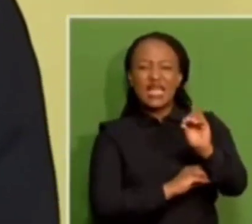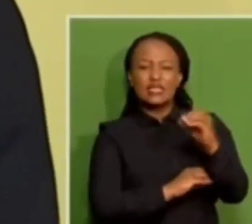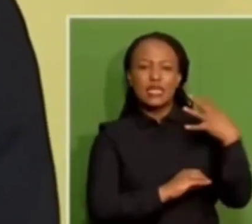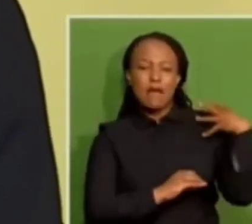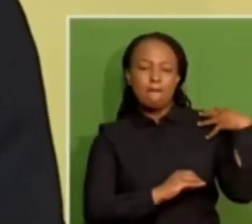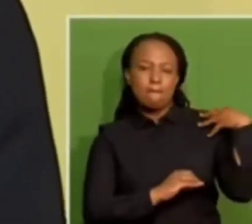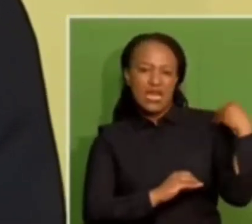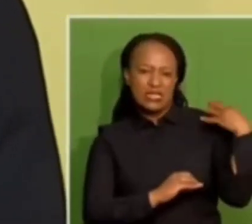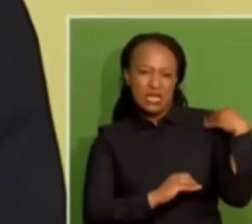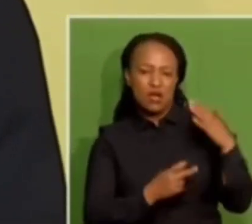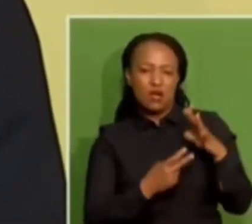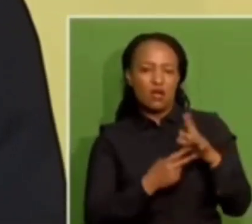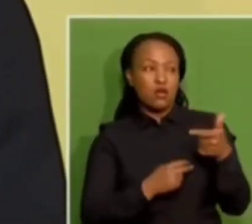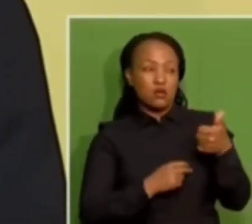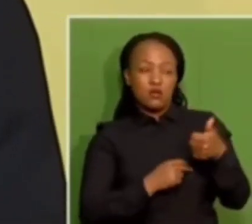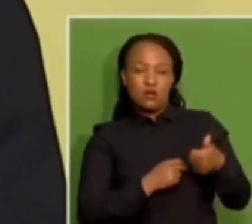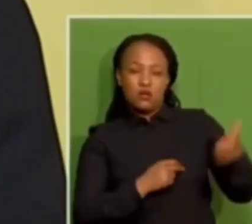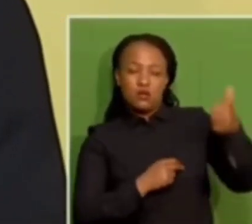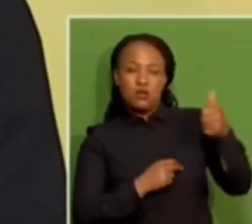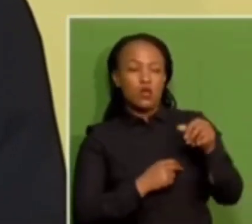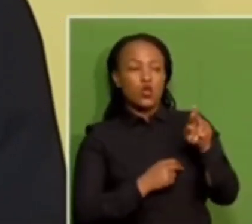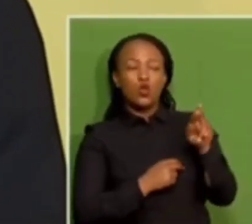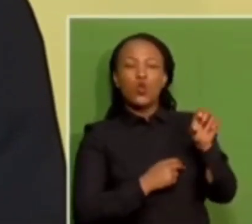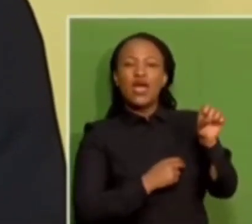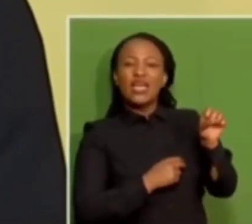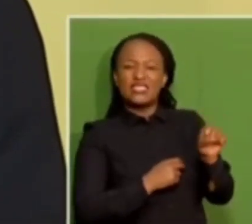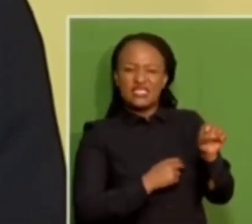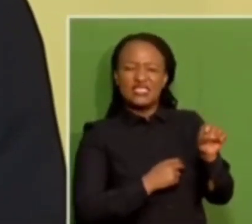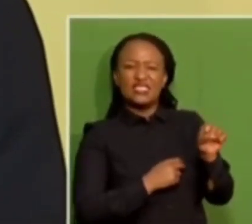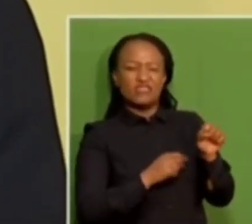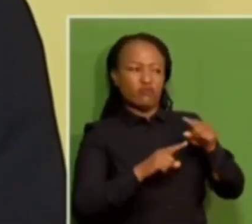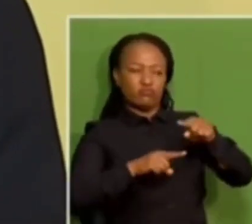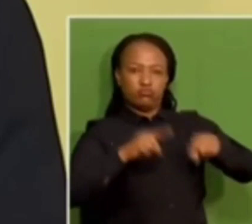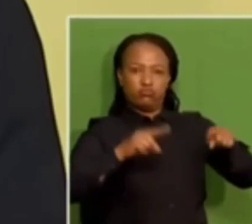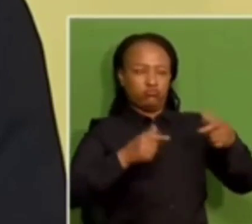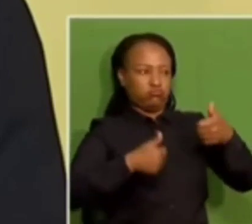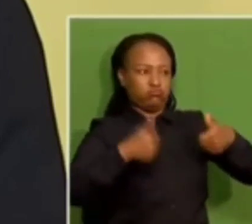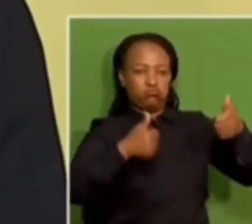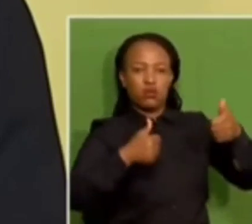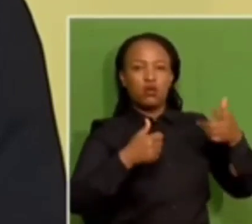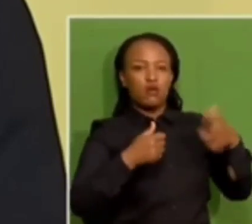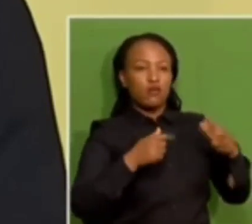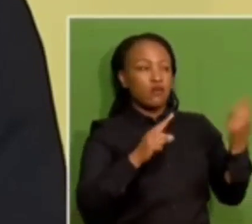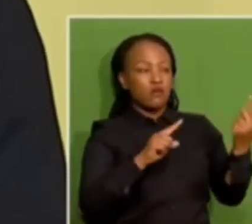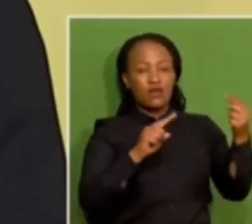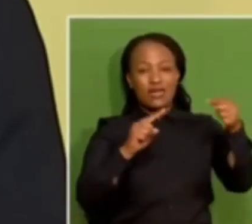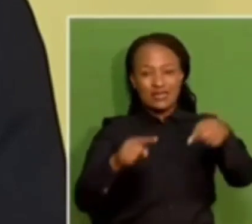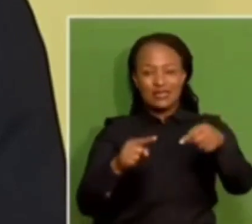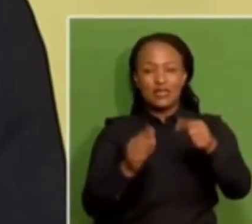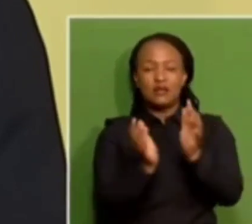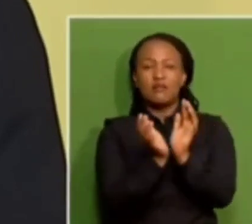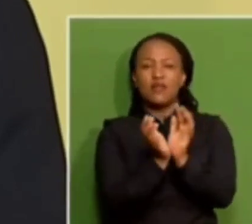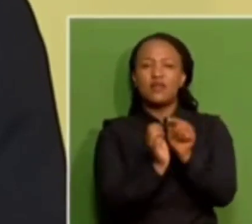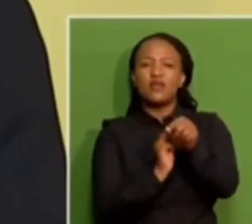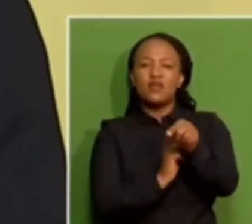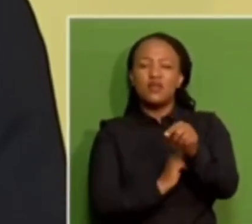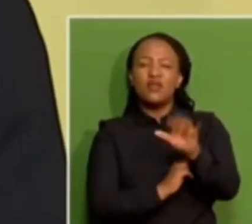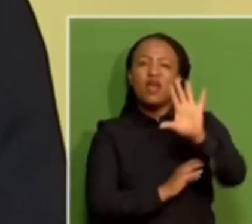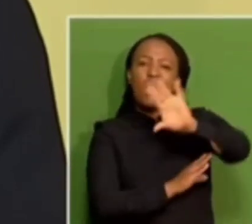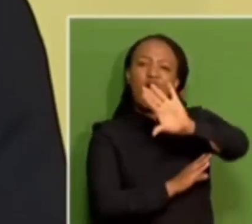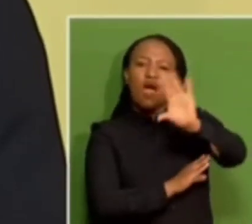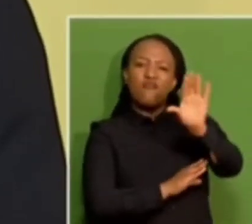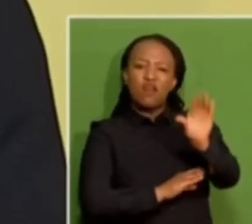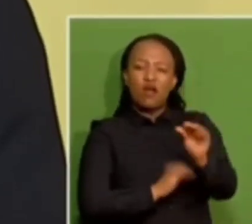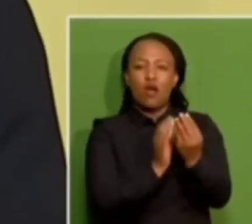African trade ministers and Senior U.S Administration and Congressional Representatives to the next forum